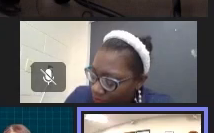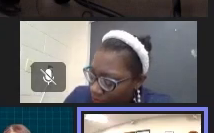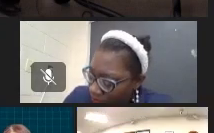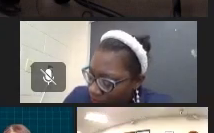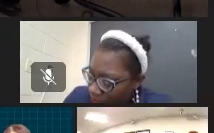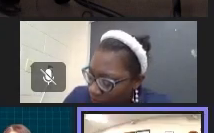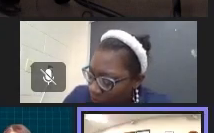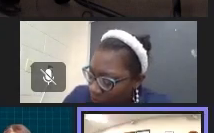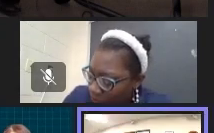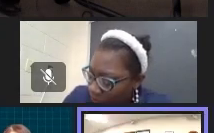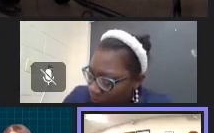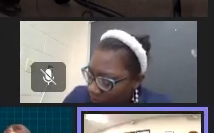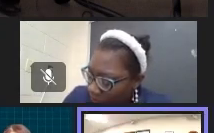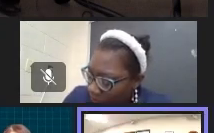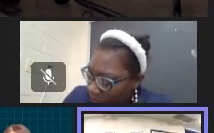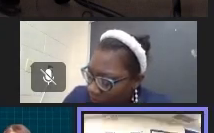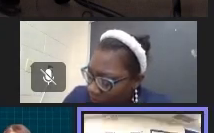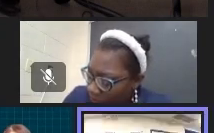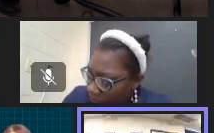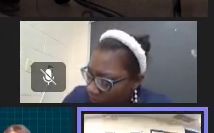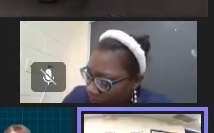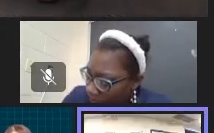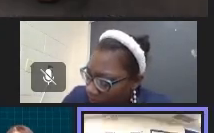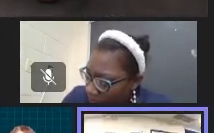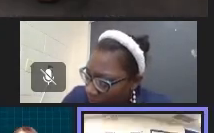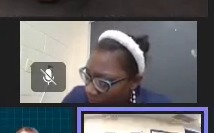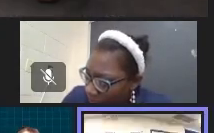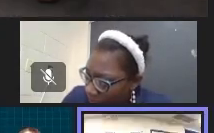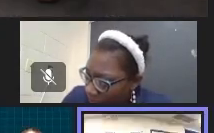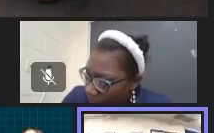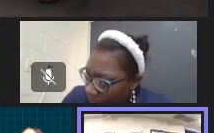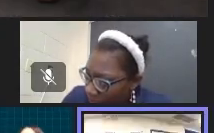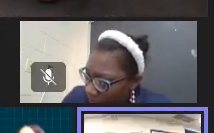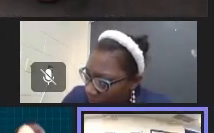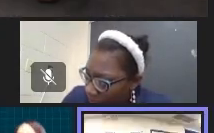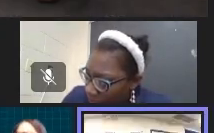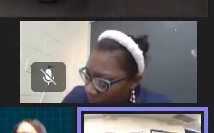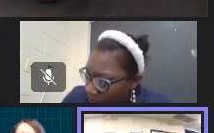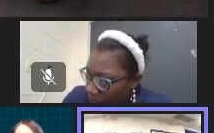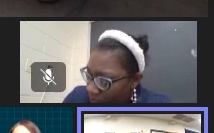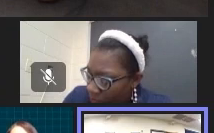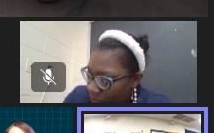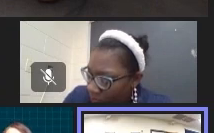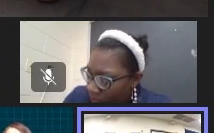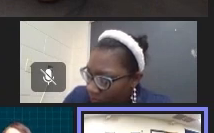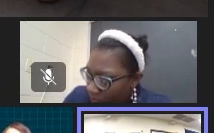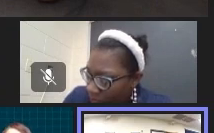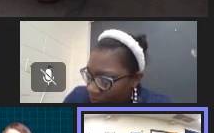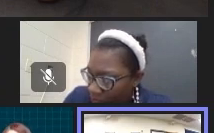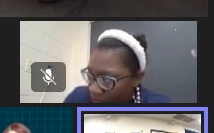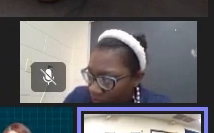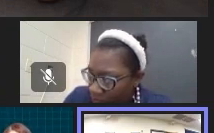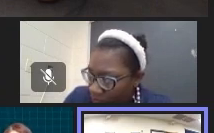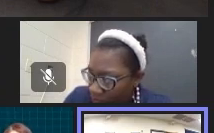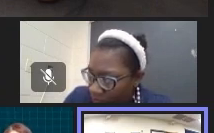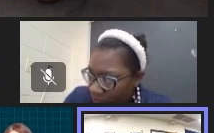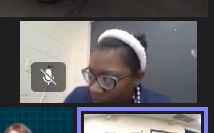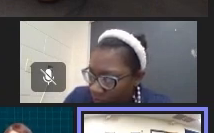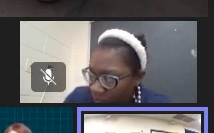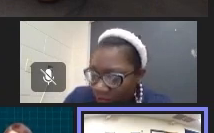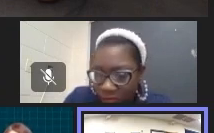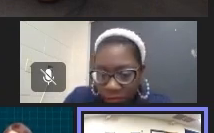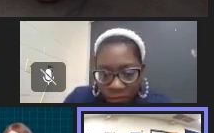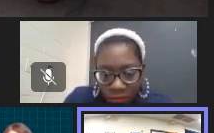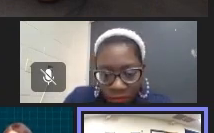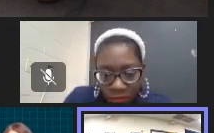card. But I guess I'm a little more specific on that. Within the assessment data, the percentage of proficient and distinguished,